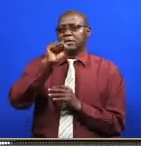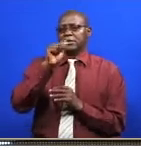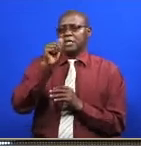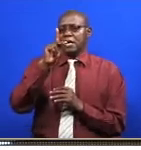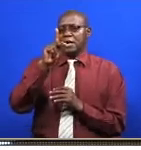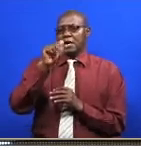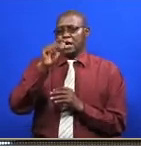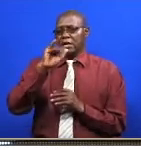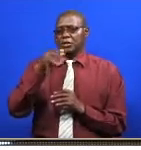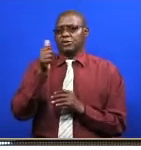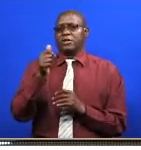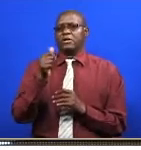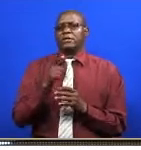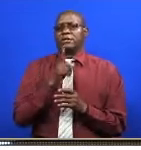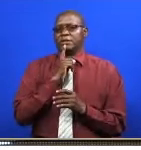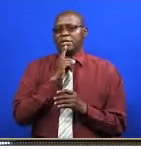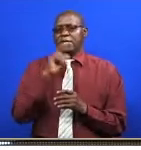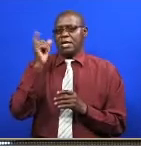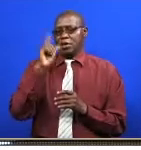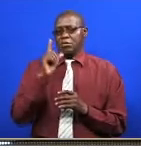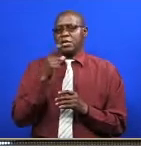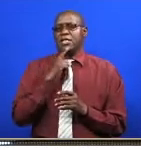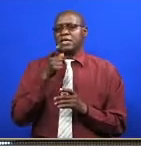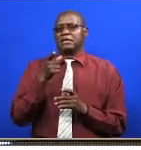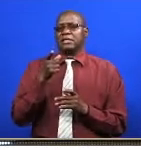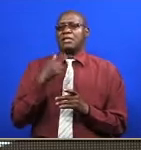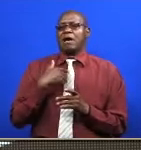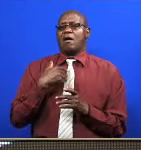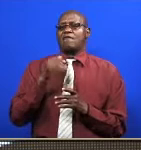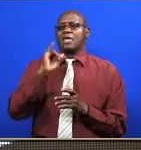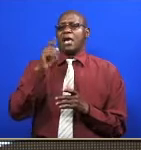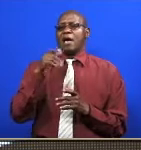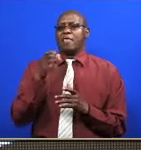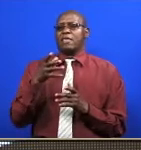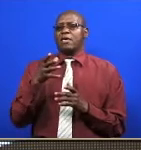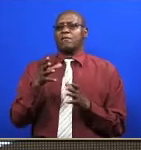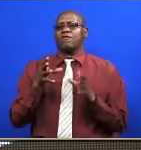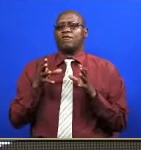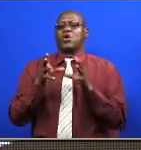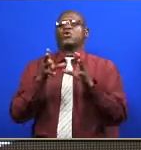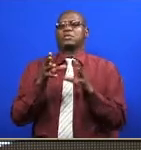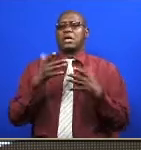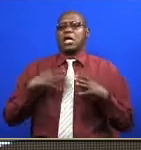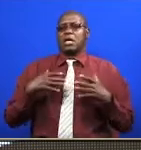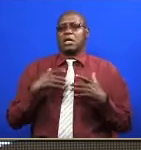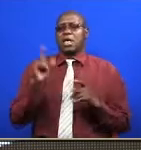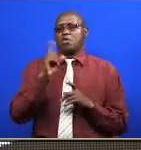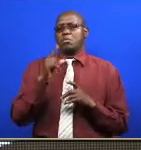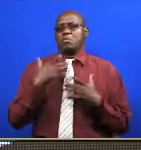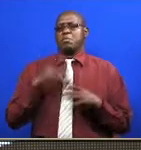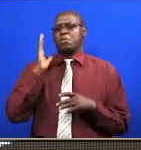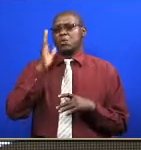in Nairobi, Sakaja said Igathe has been in post on Nairobians, saying he's confident he will defeat him.